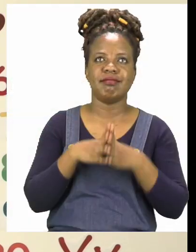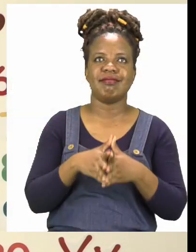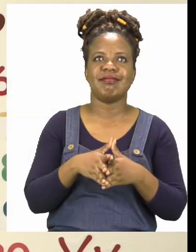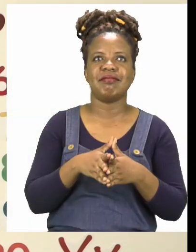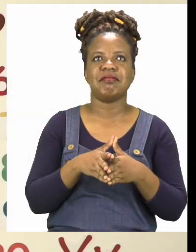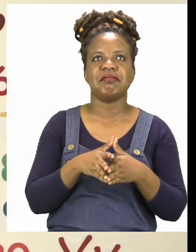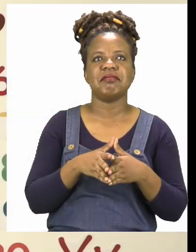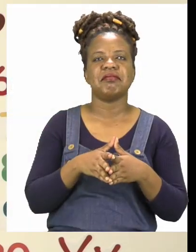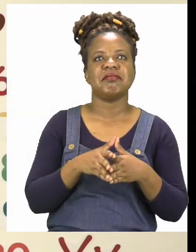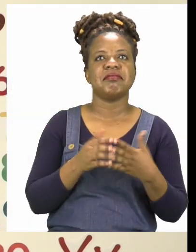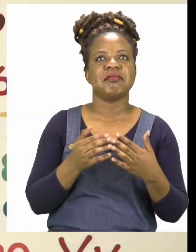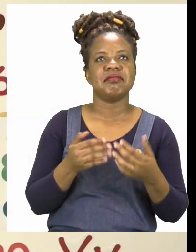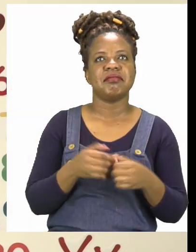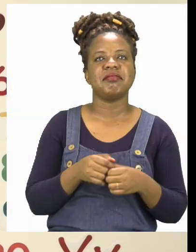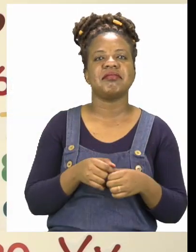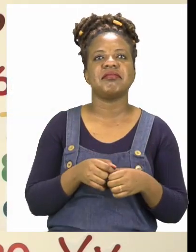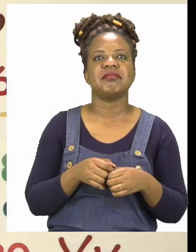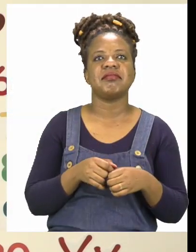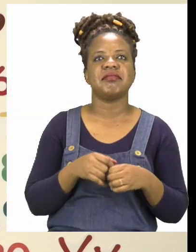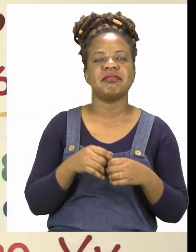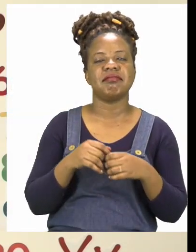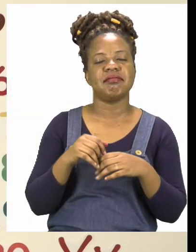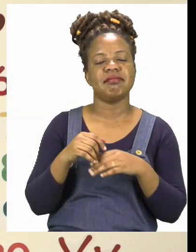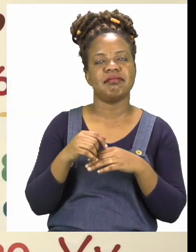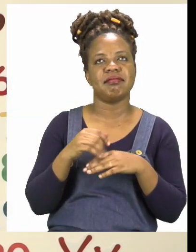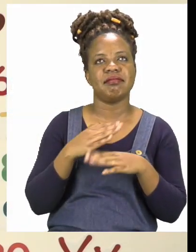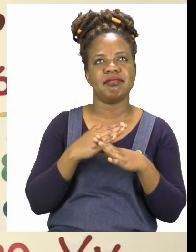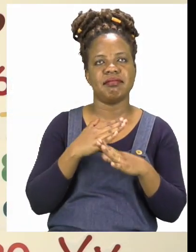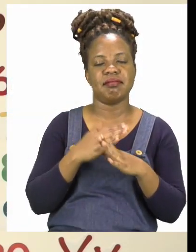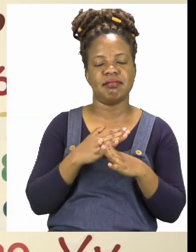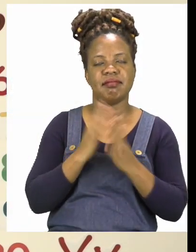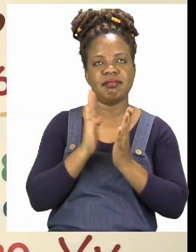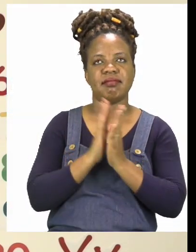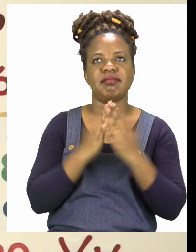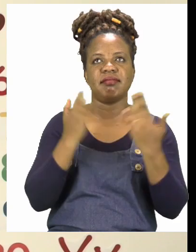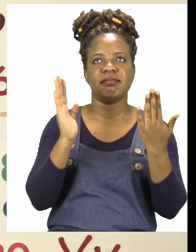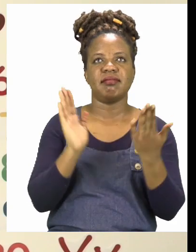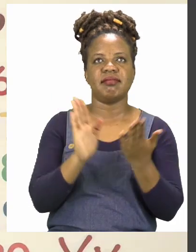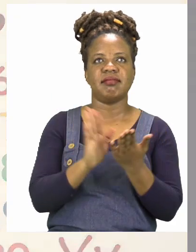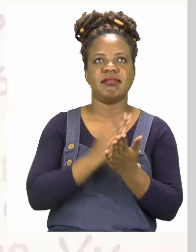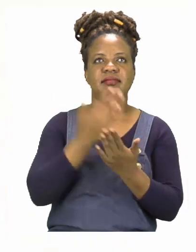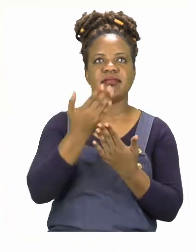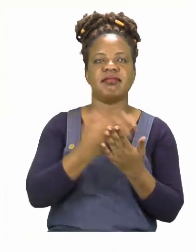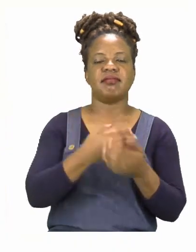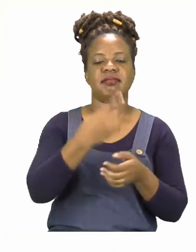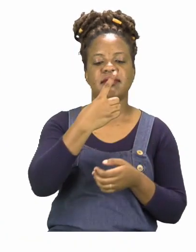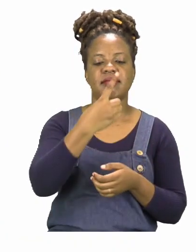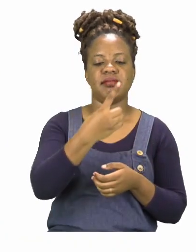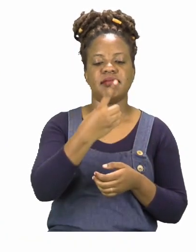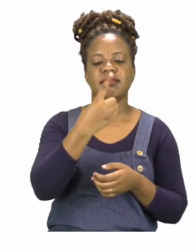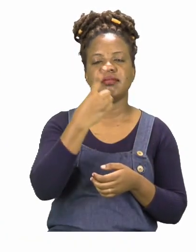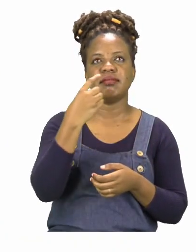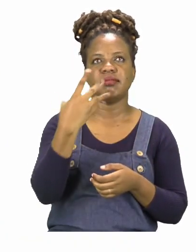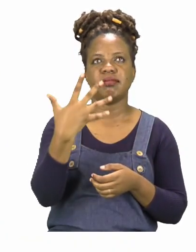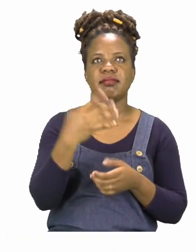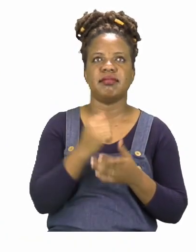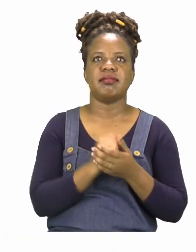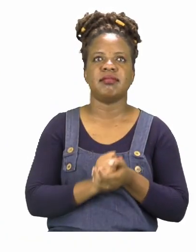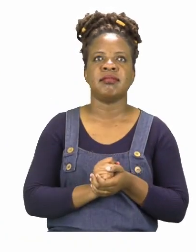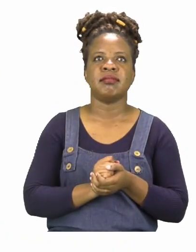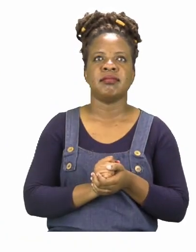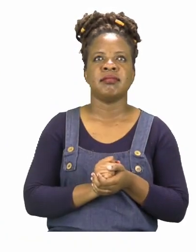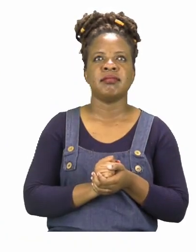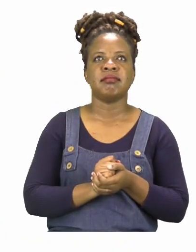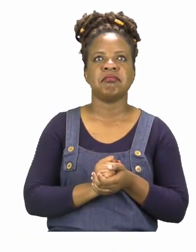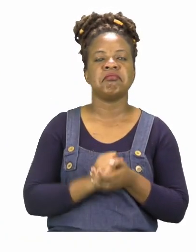For our exercise now, boys and girls, let's all turn to page 15. On page 15, we will be